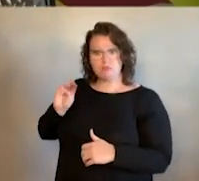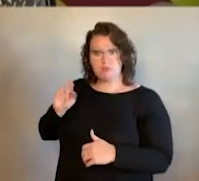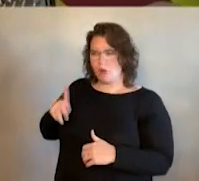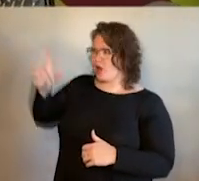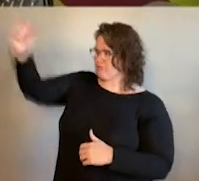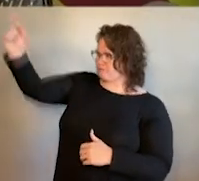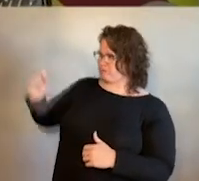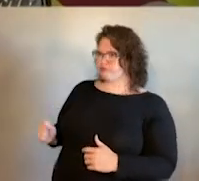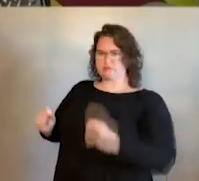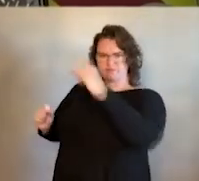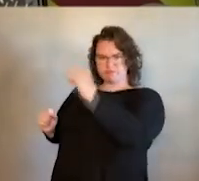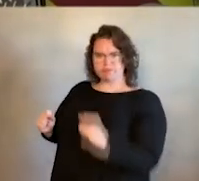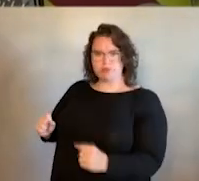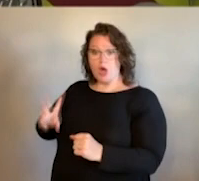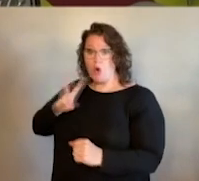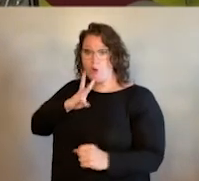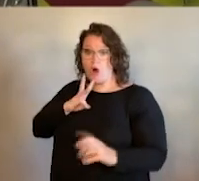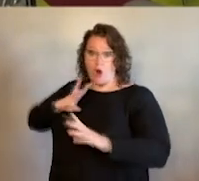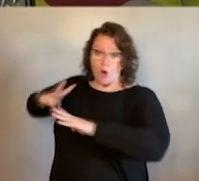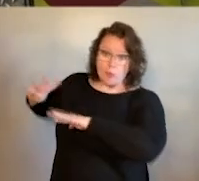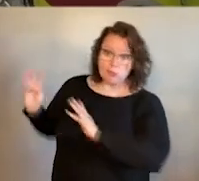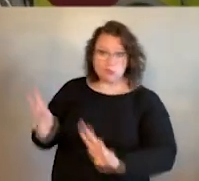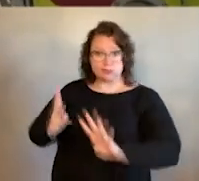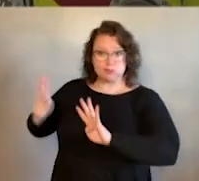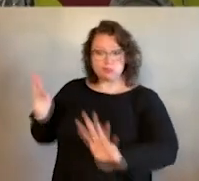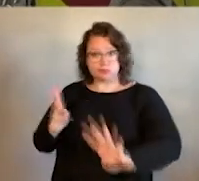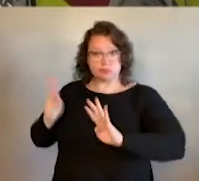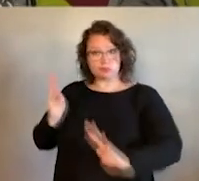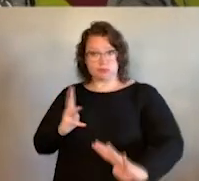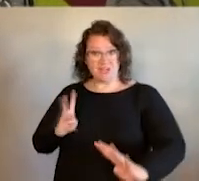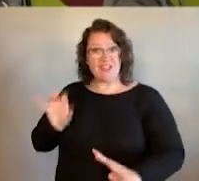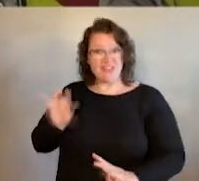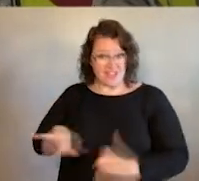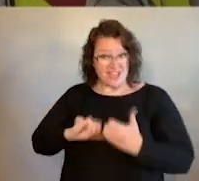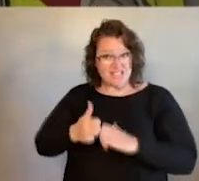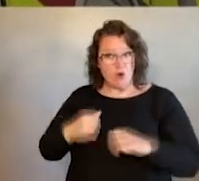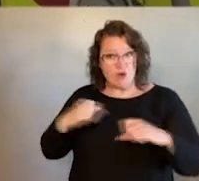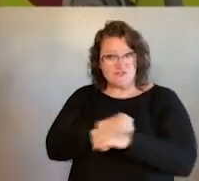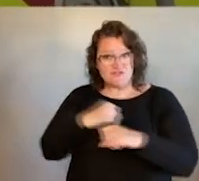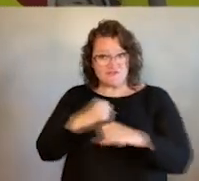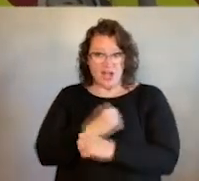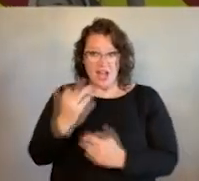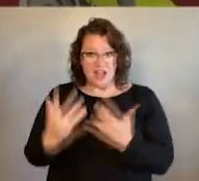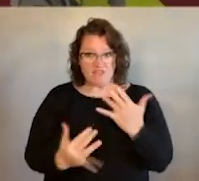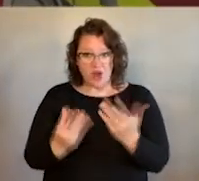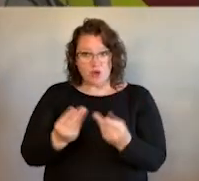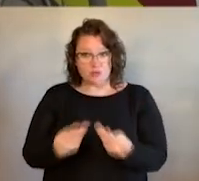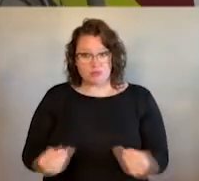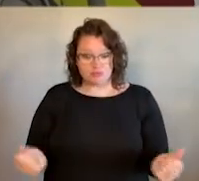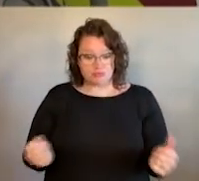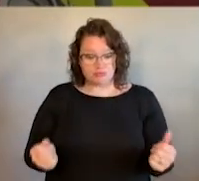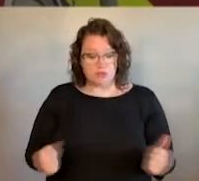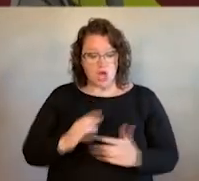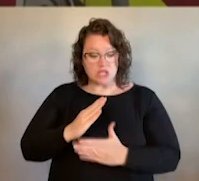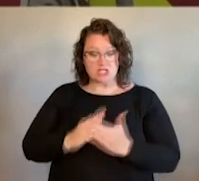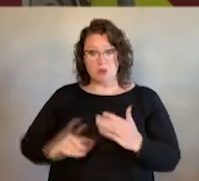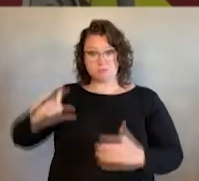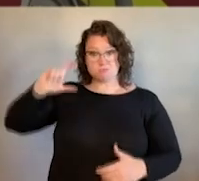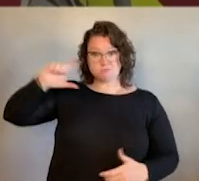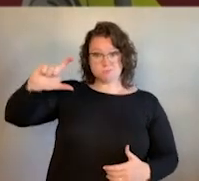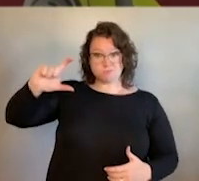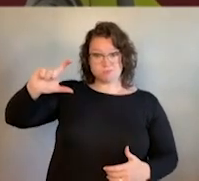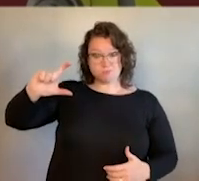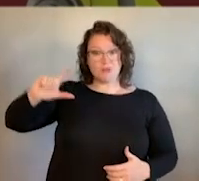different levers that cause the water to come out. And this is what we fight fire with. We have some bigger ones here that we actually use when we